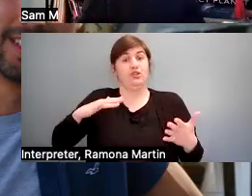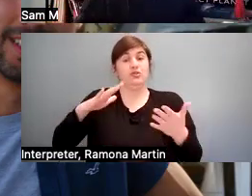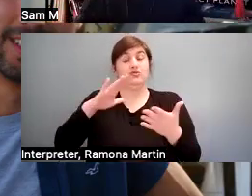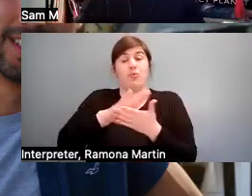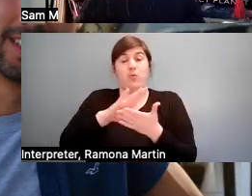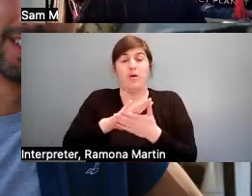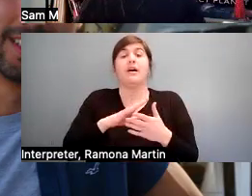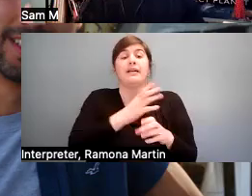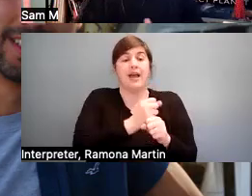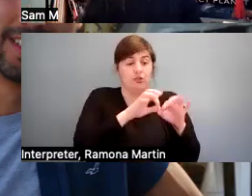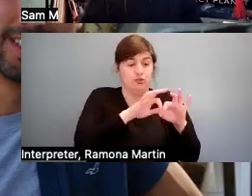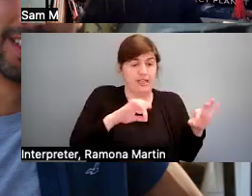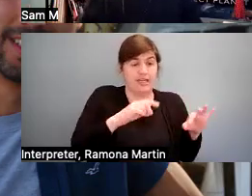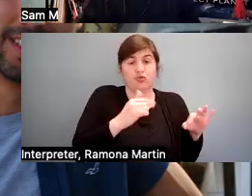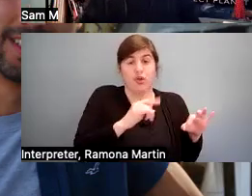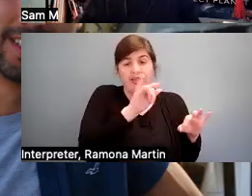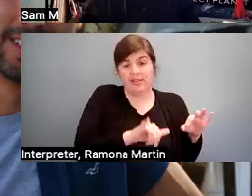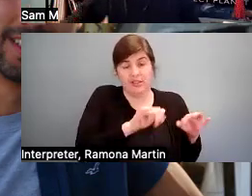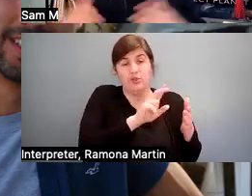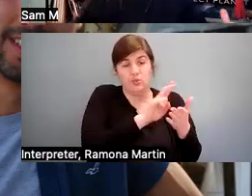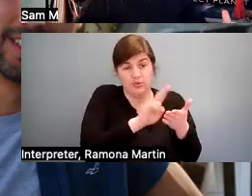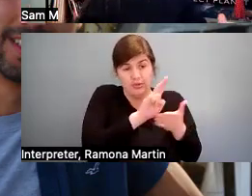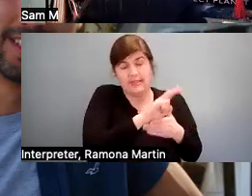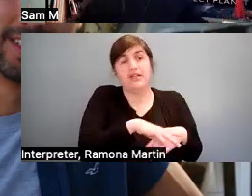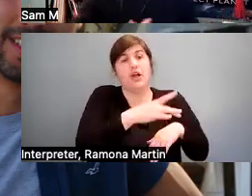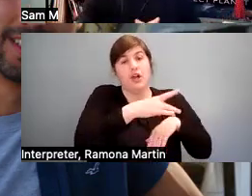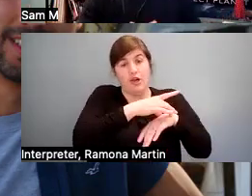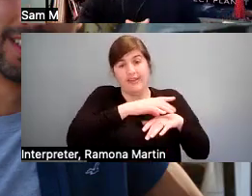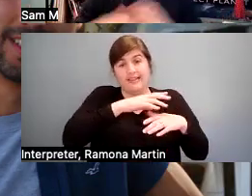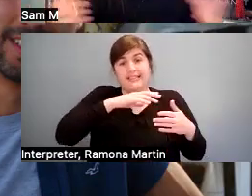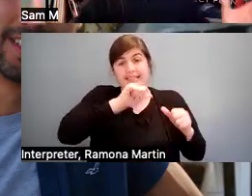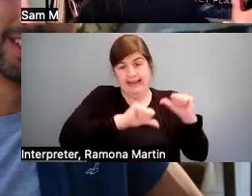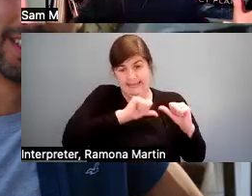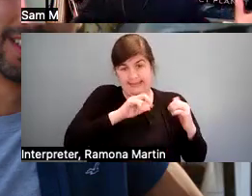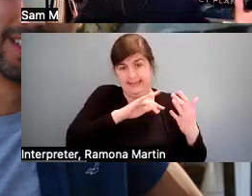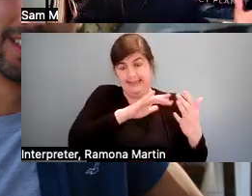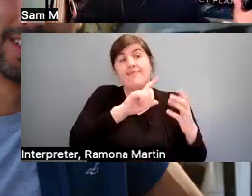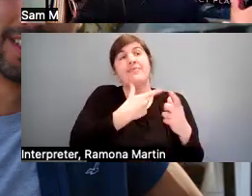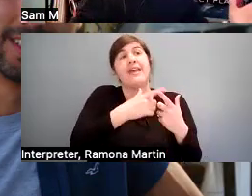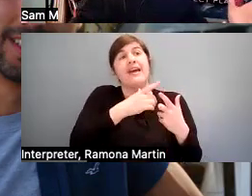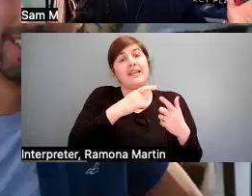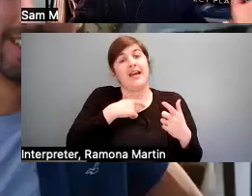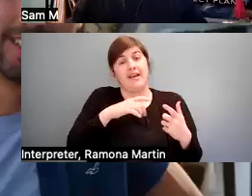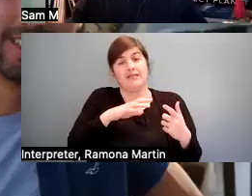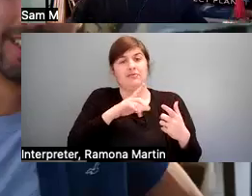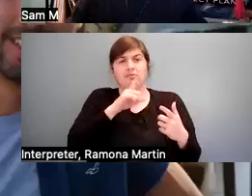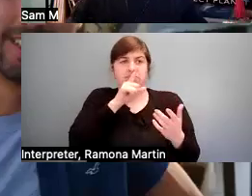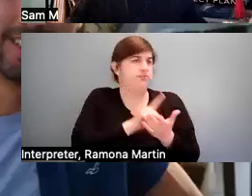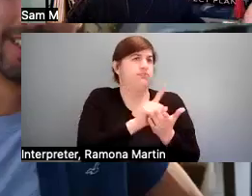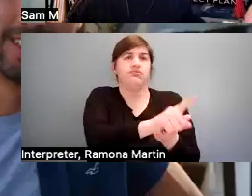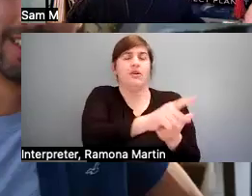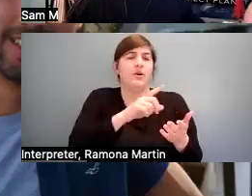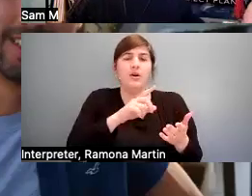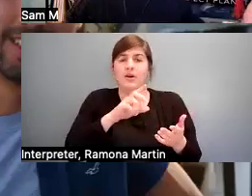in geology. So I studied geology at university and earth science. But during that, I also found a love for the oceans.